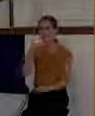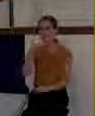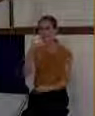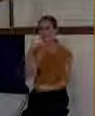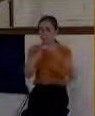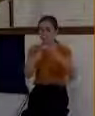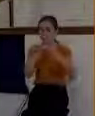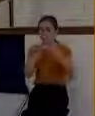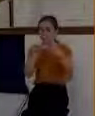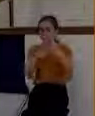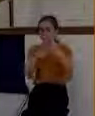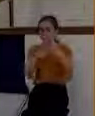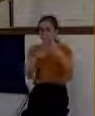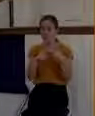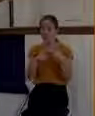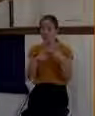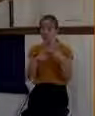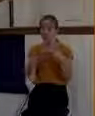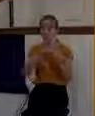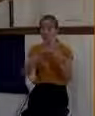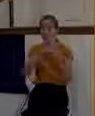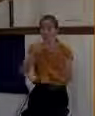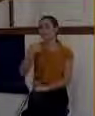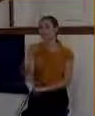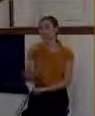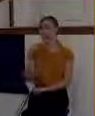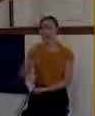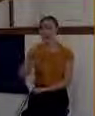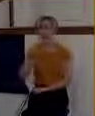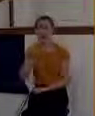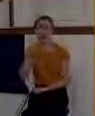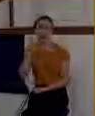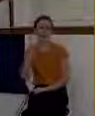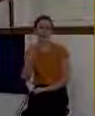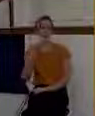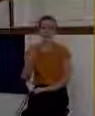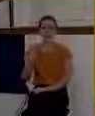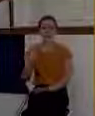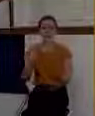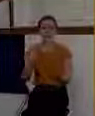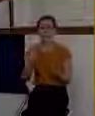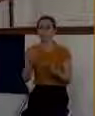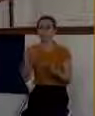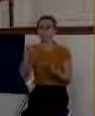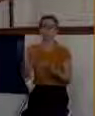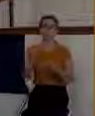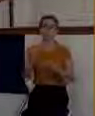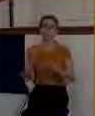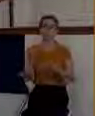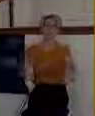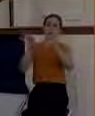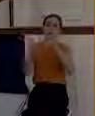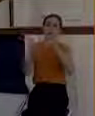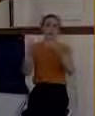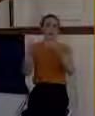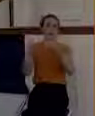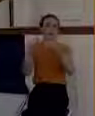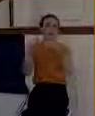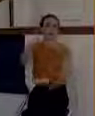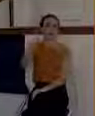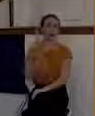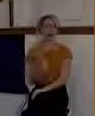of revelation from God, as I said before, it needs to be tested. You need to be careful.